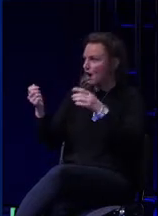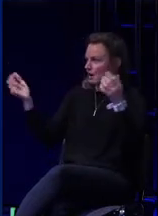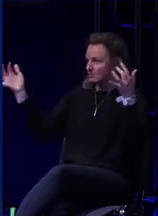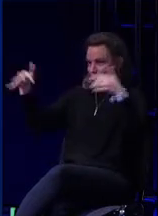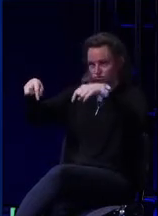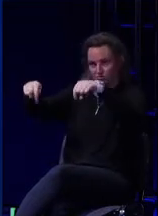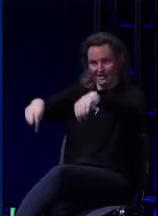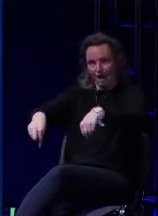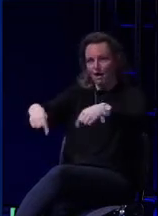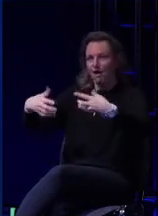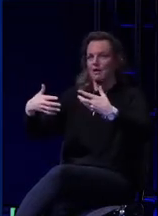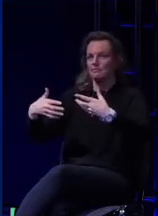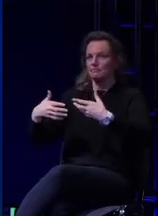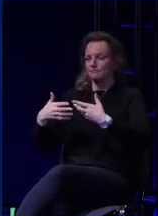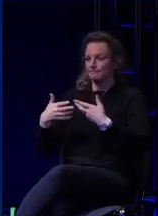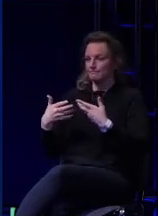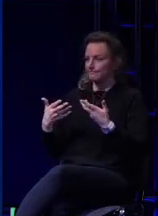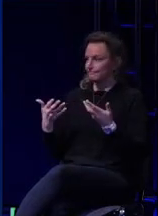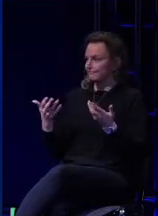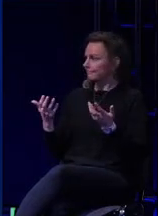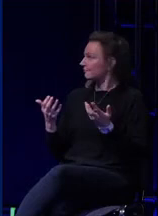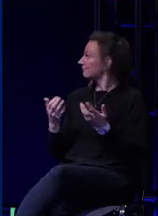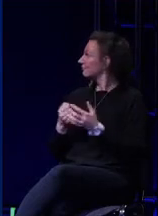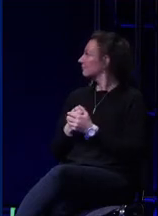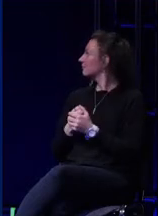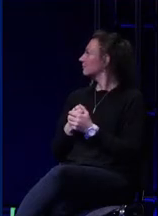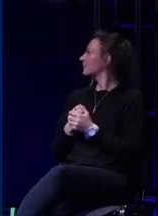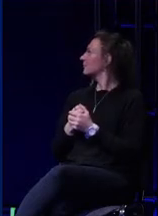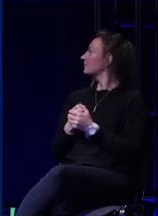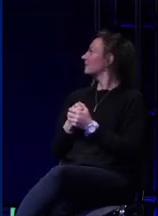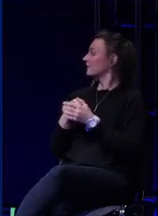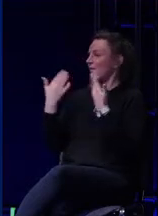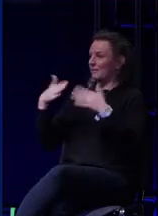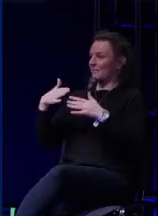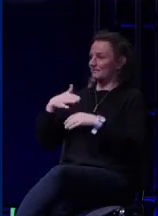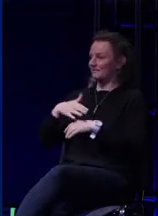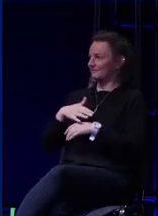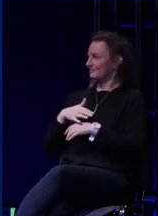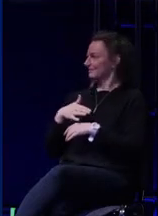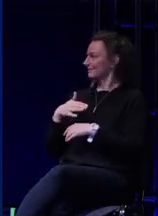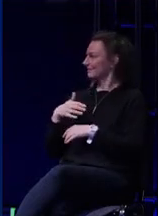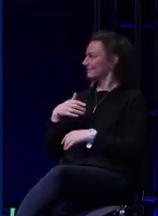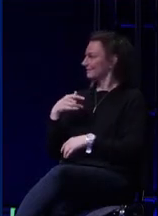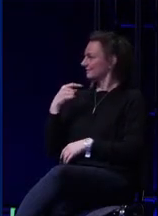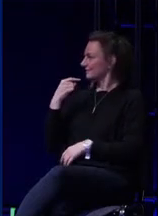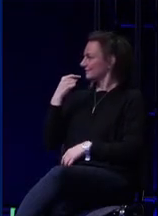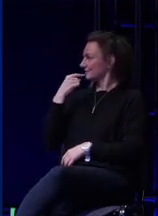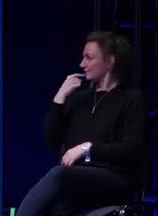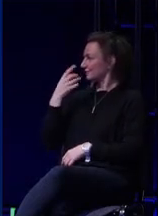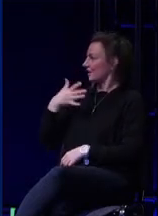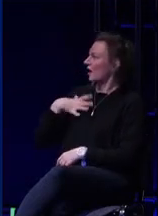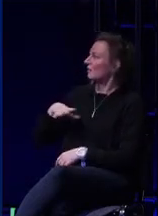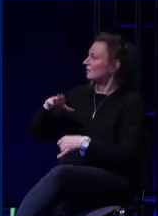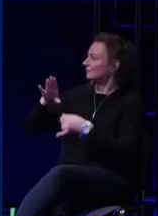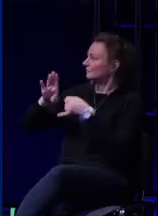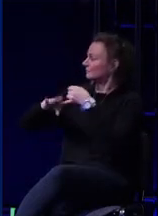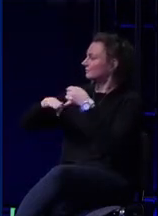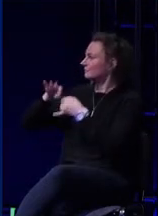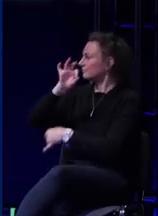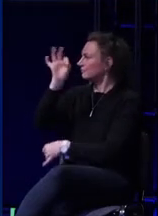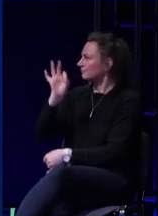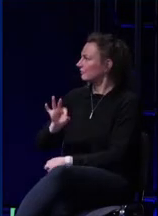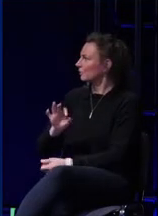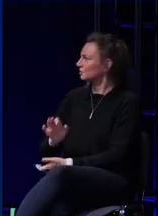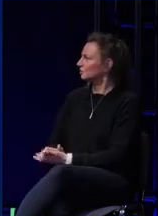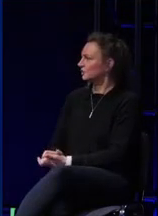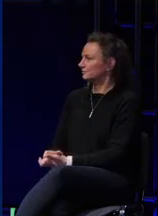There's a question there. Okay, we're going to give it over to this nice gentleman. Jump up, do loud because we literally only have 1 minute. There it is. Okay, she's